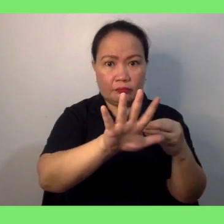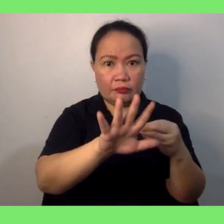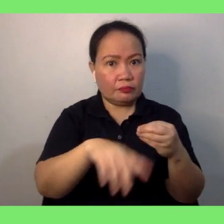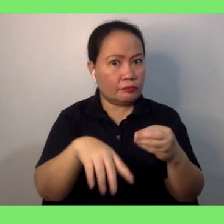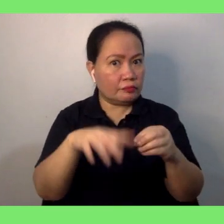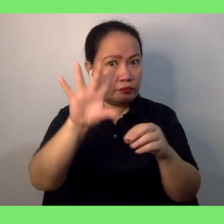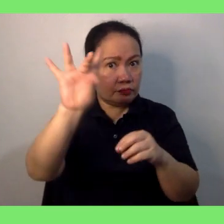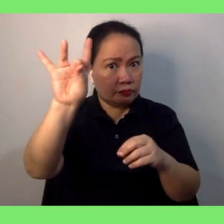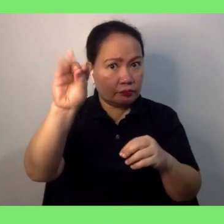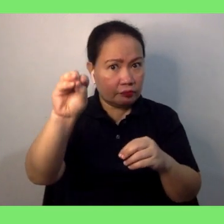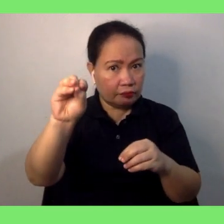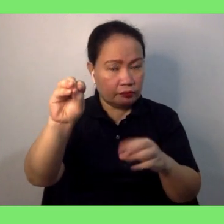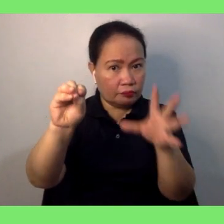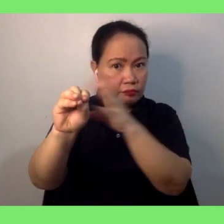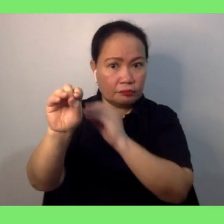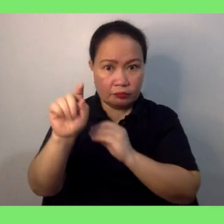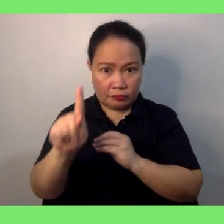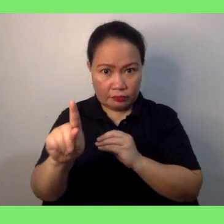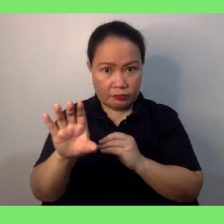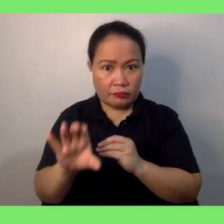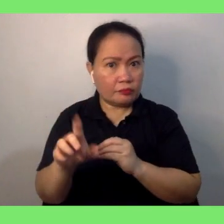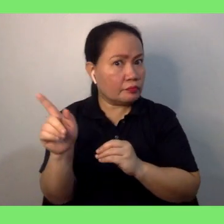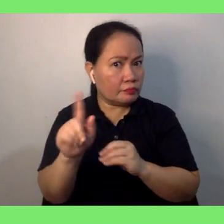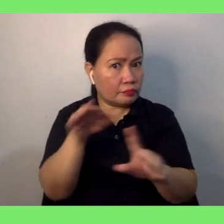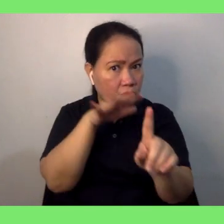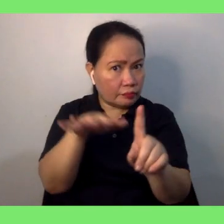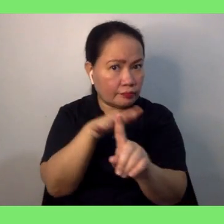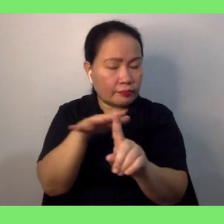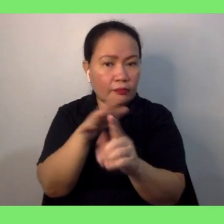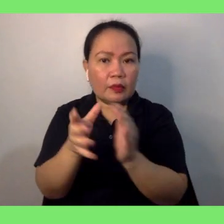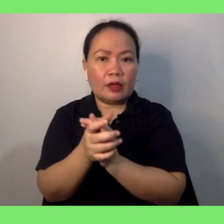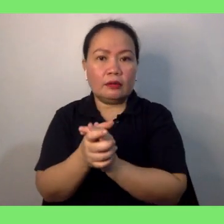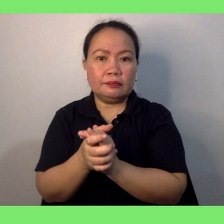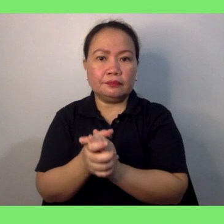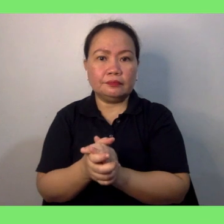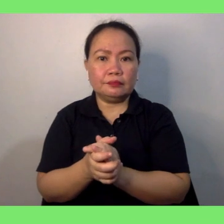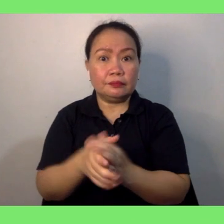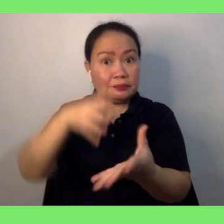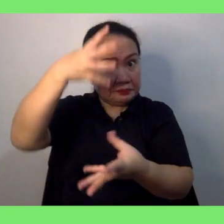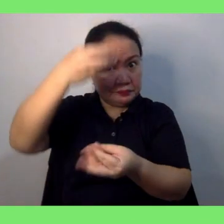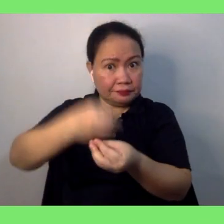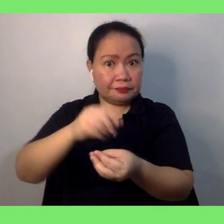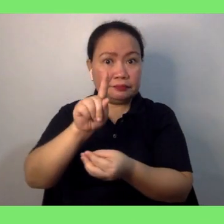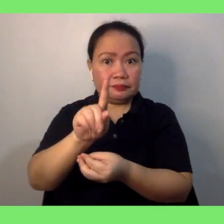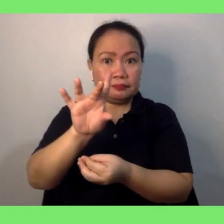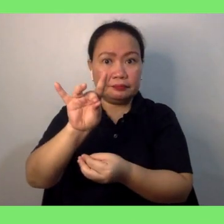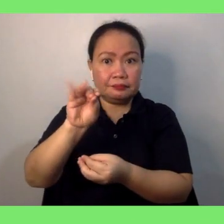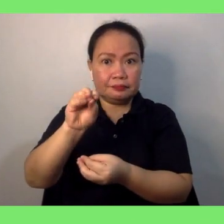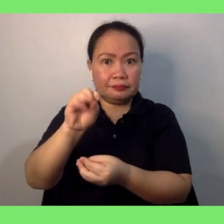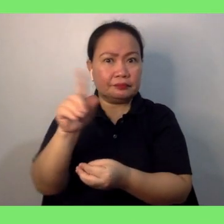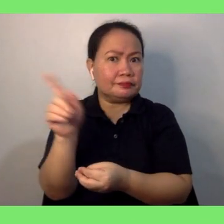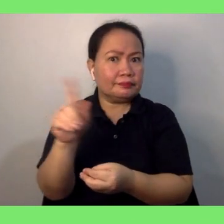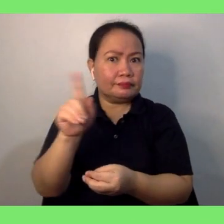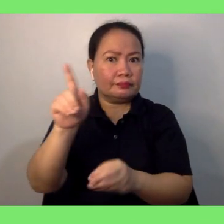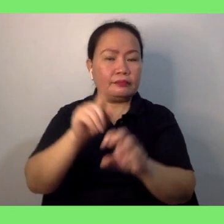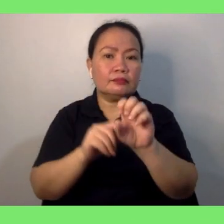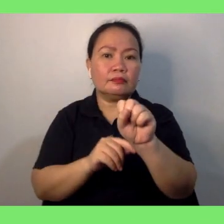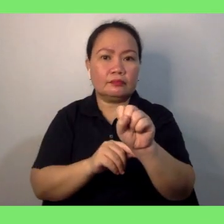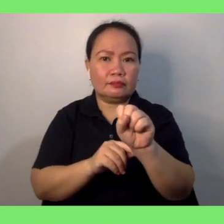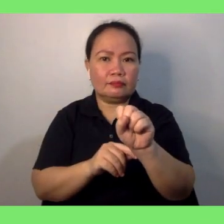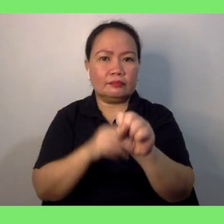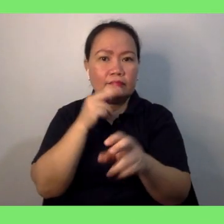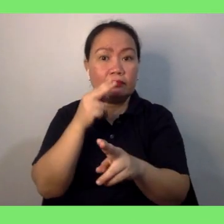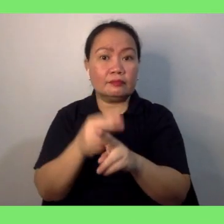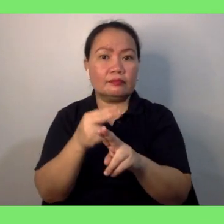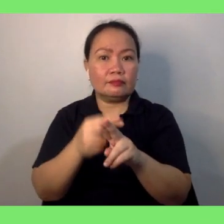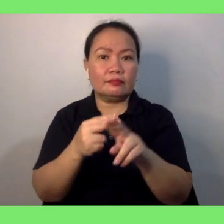and 100 degrees. Okay, so ang napansin nyo, ma'am, the sum is 180. So, anong tawag